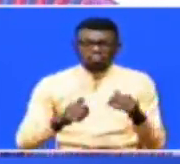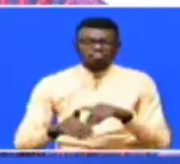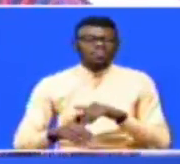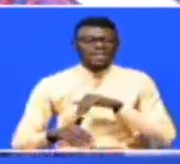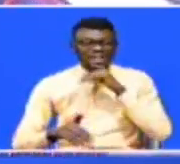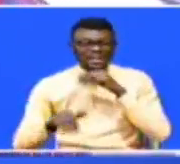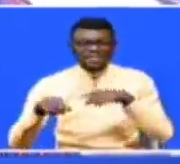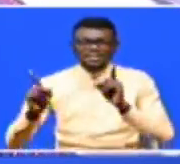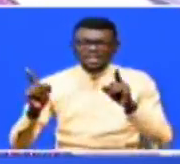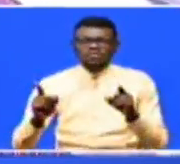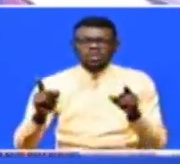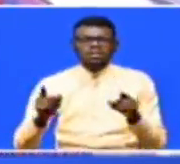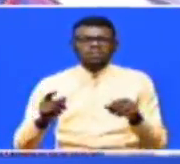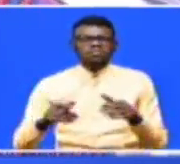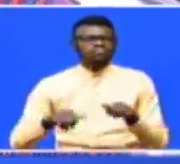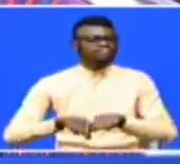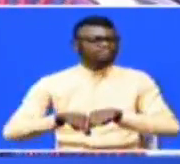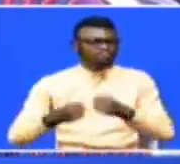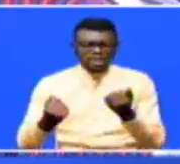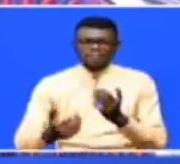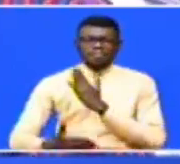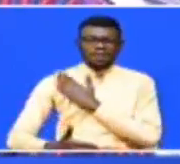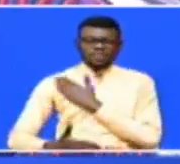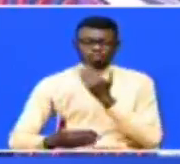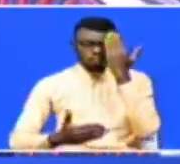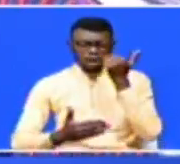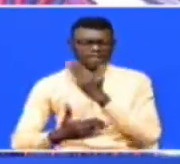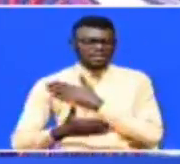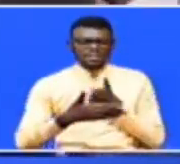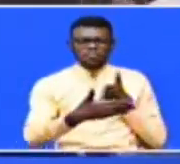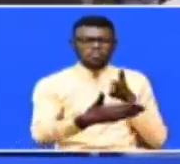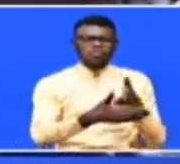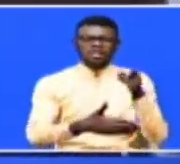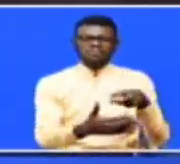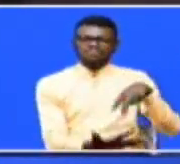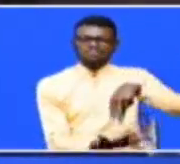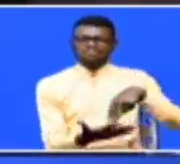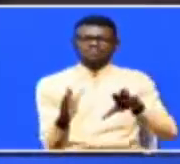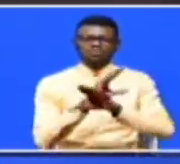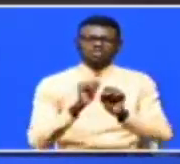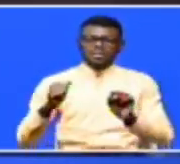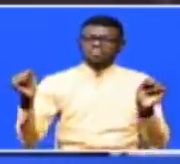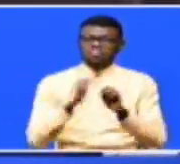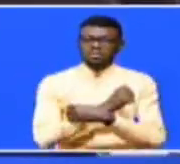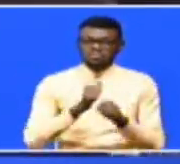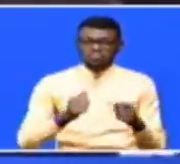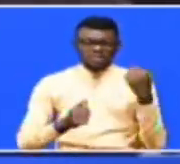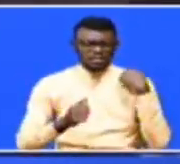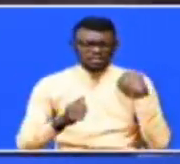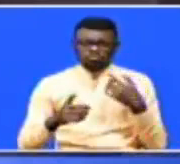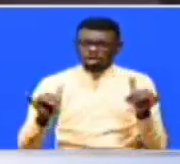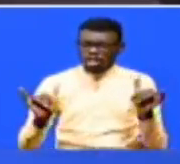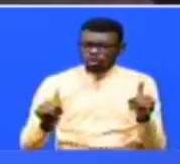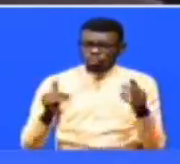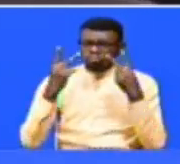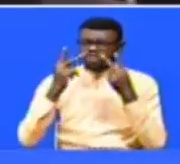of NASA because he knows that NASA has locked him. He cannot stand as a president. I saw in news yesterday